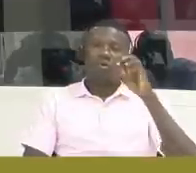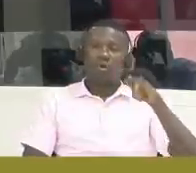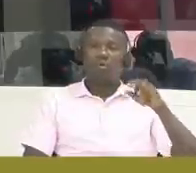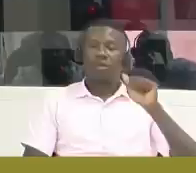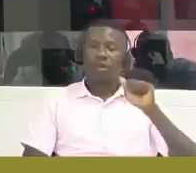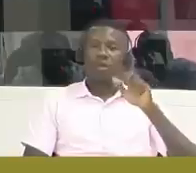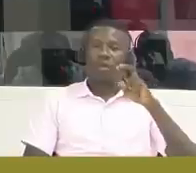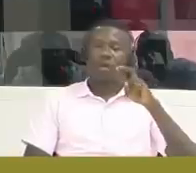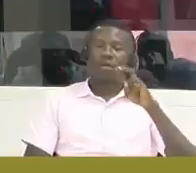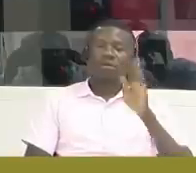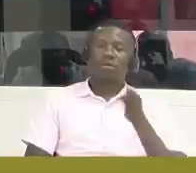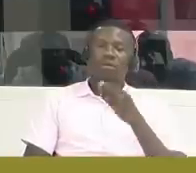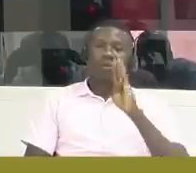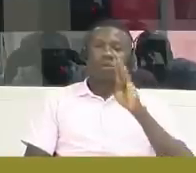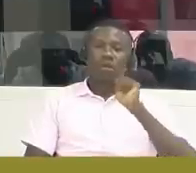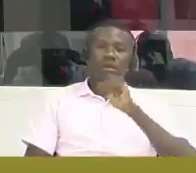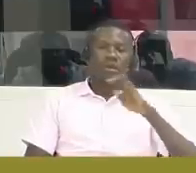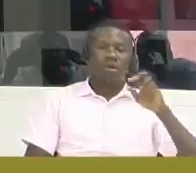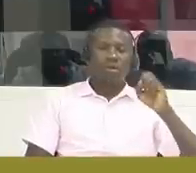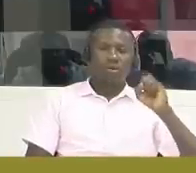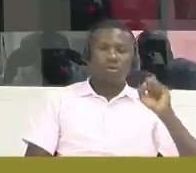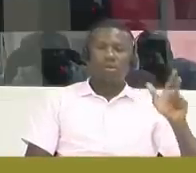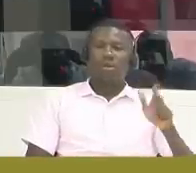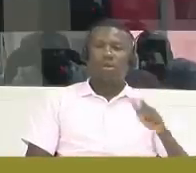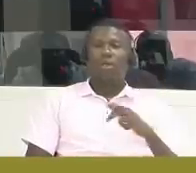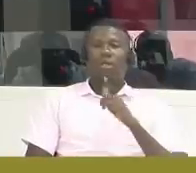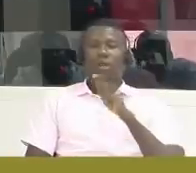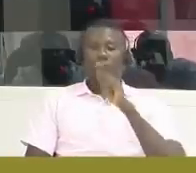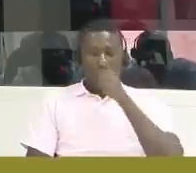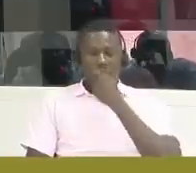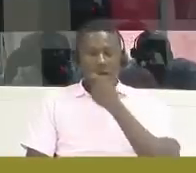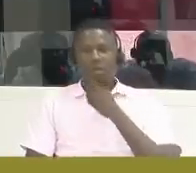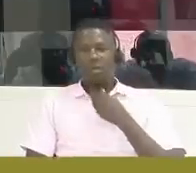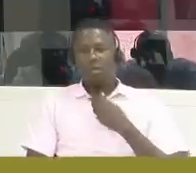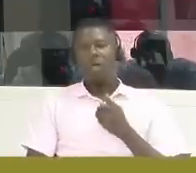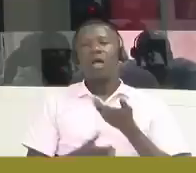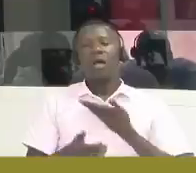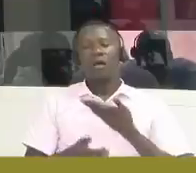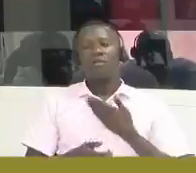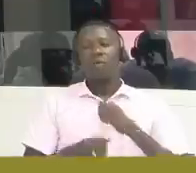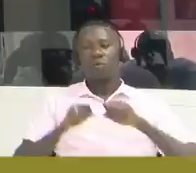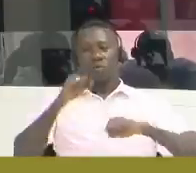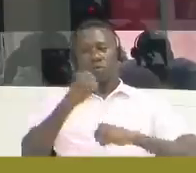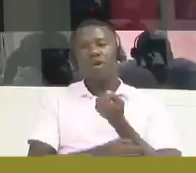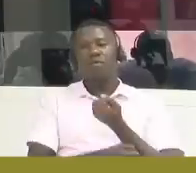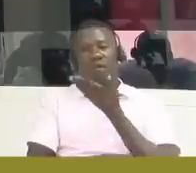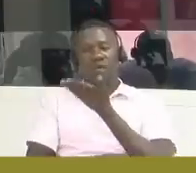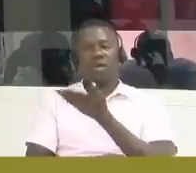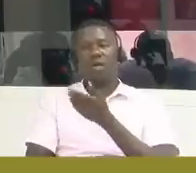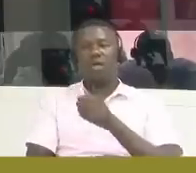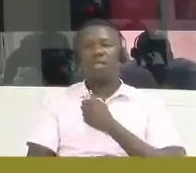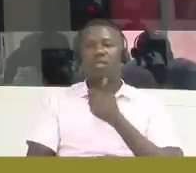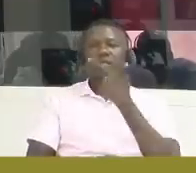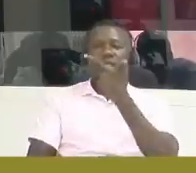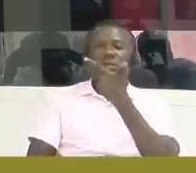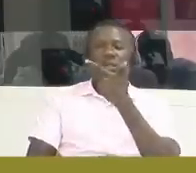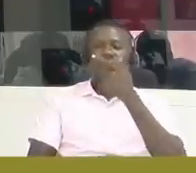Barrow is survived by a wife and a 7-month-old baby girl.